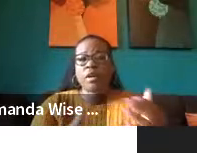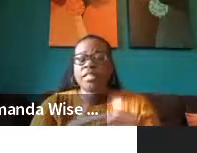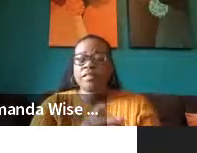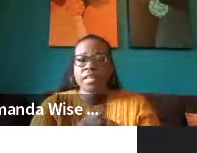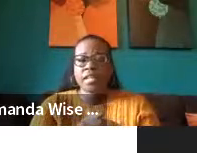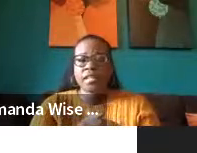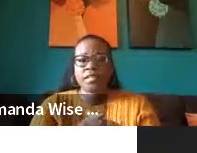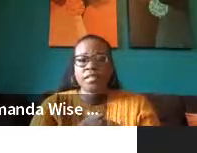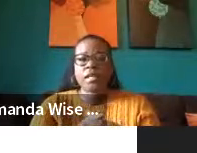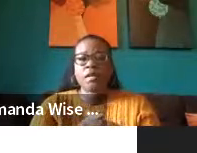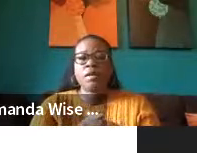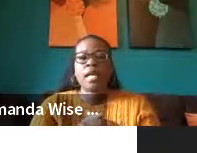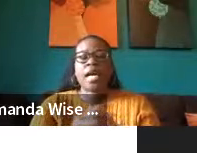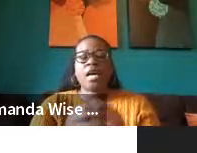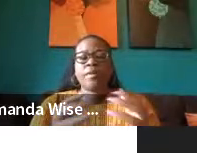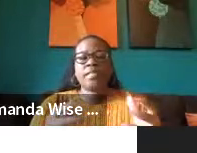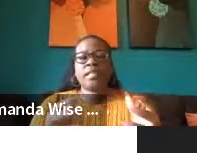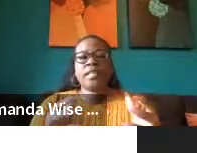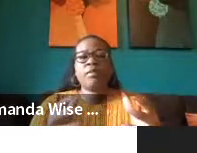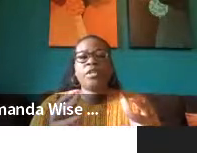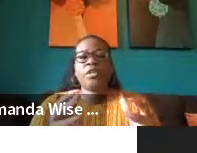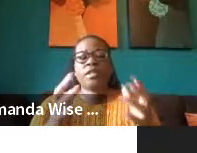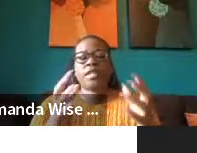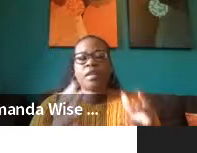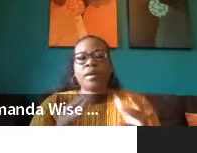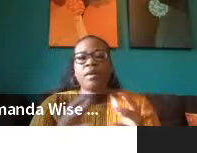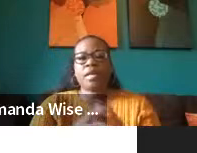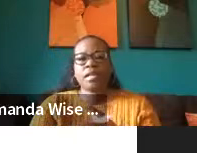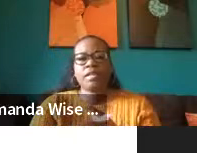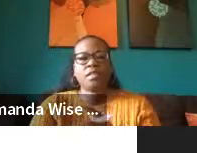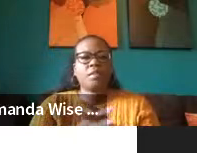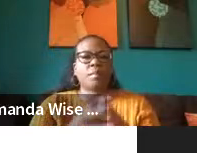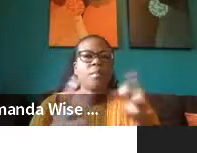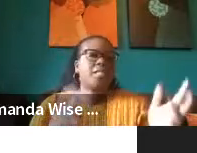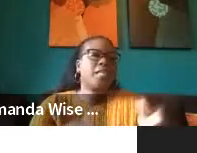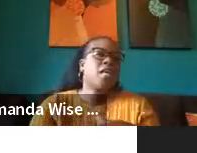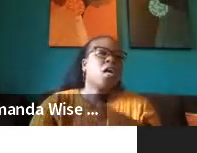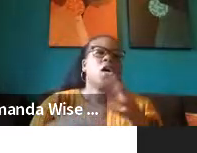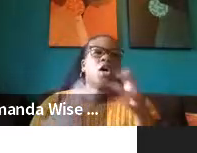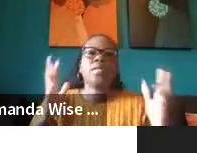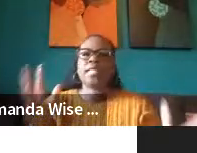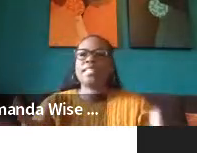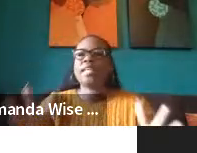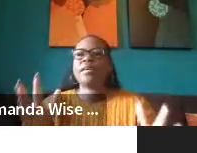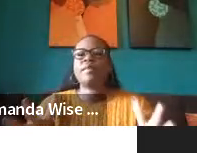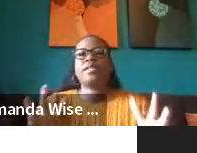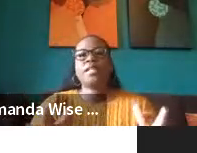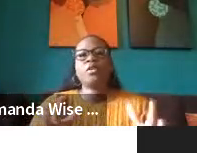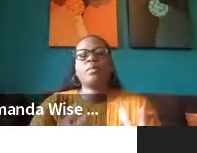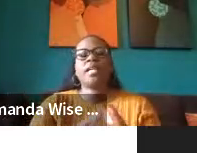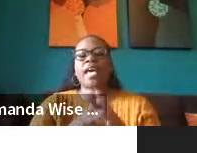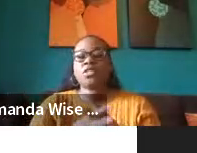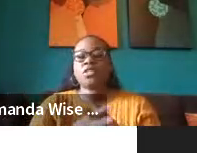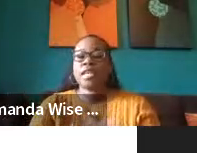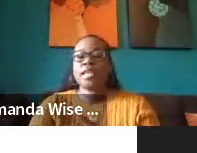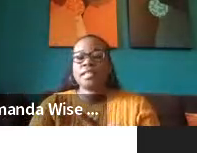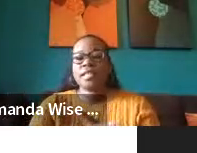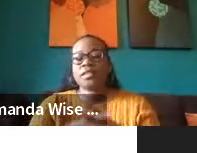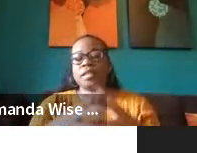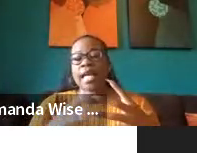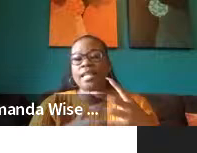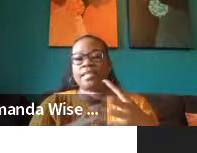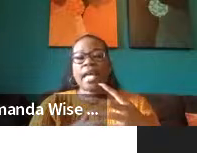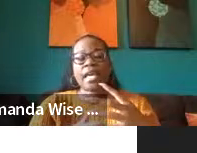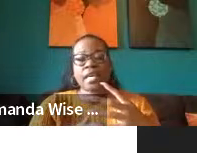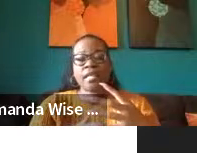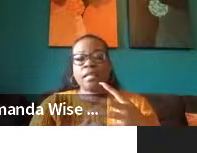play around with different colors. And so I always say that when you're thinking about colors, some people say, oh, it's not that big of a deal, but it actually is. And